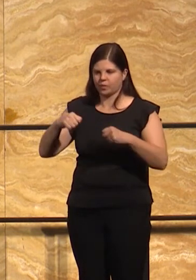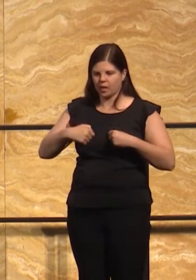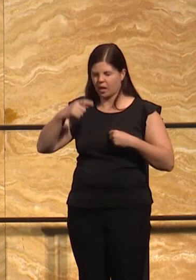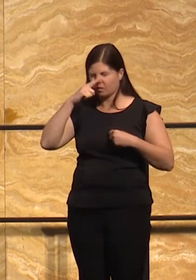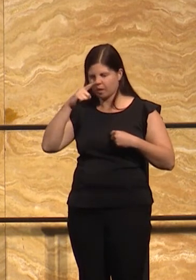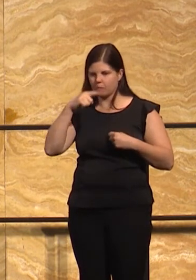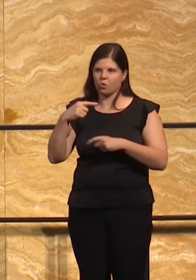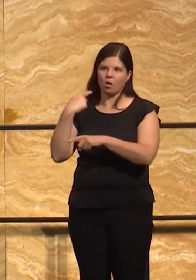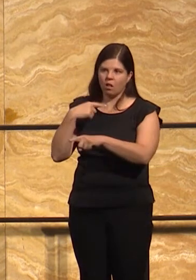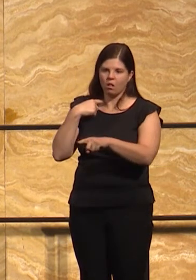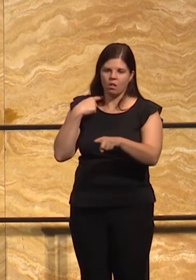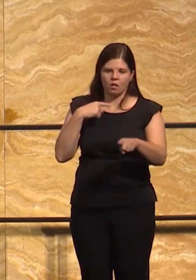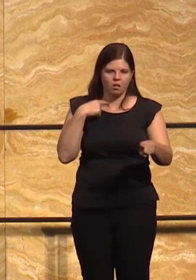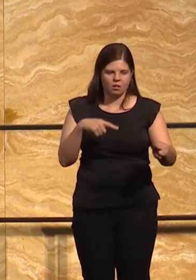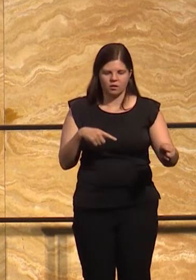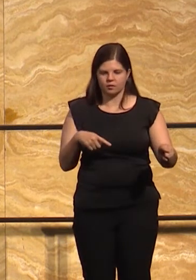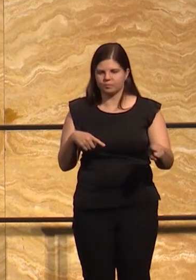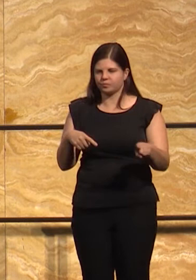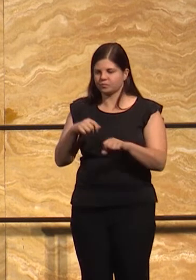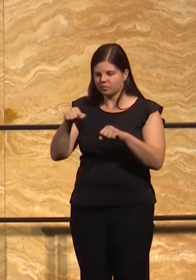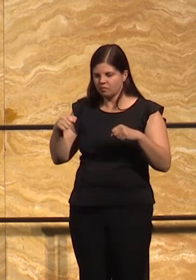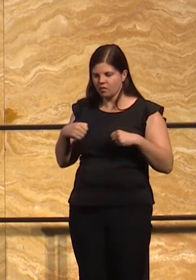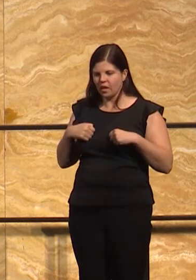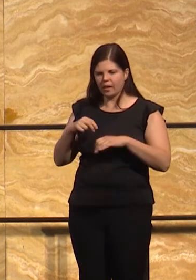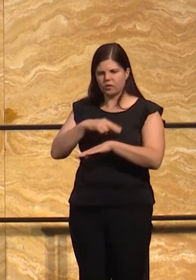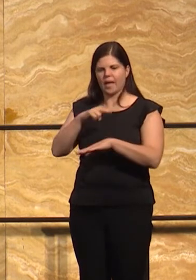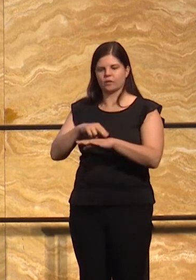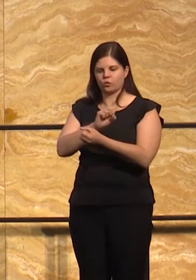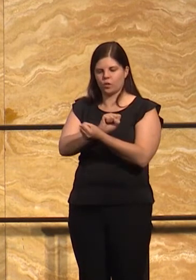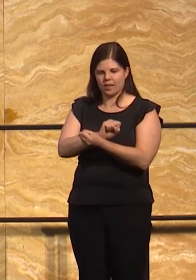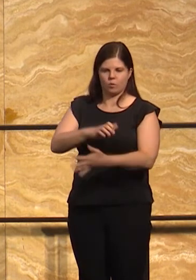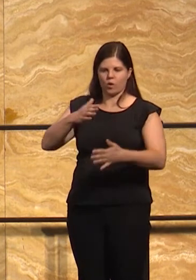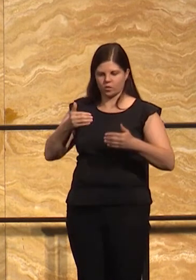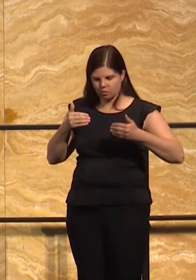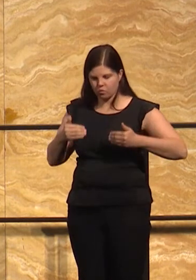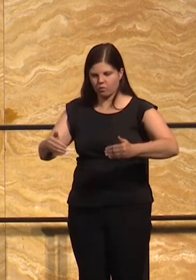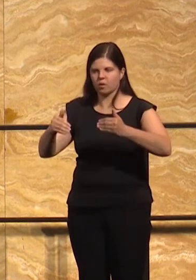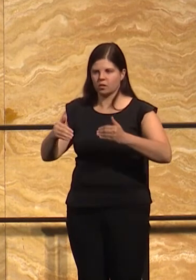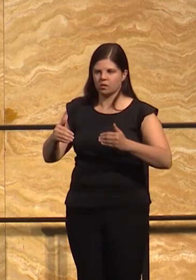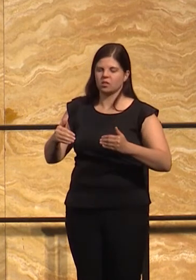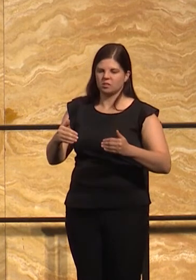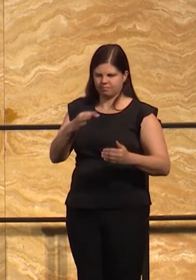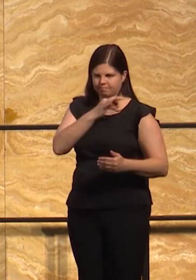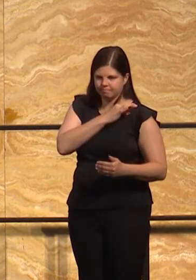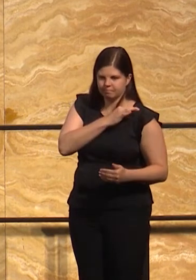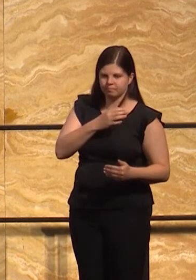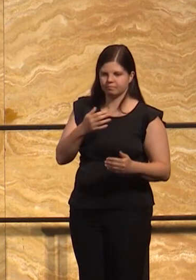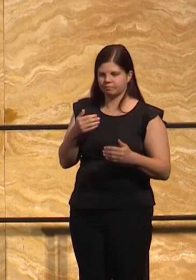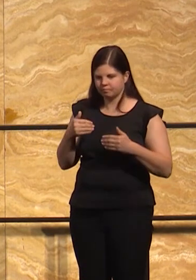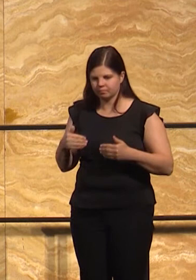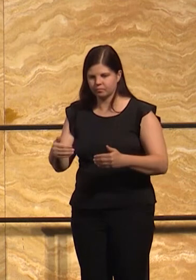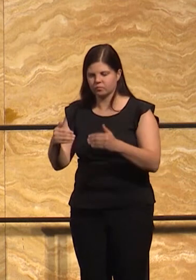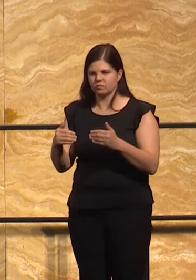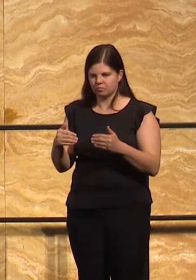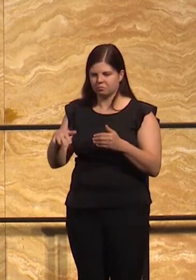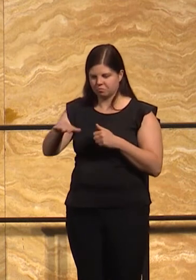being killed and our National Liberation Movement, Falintil, were cantoned in an